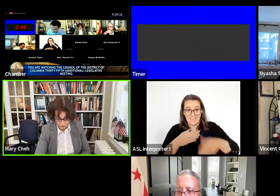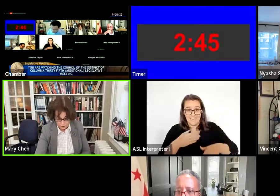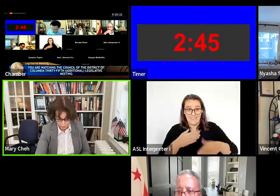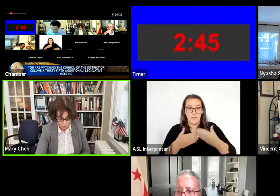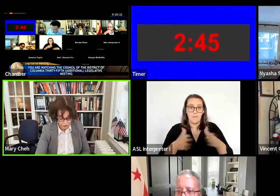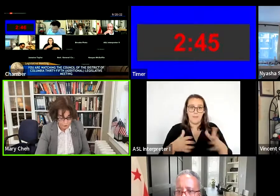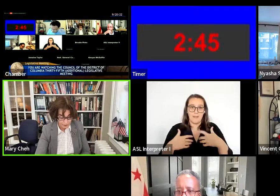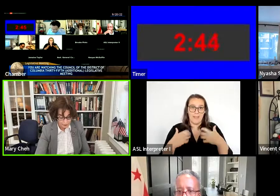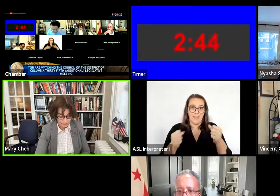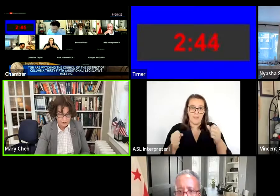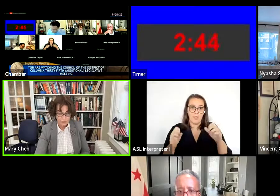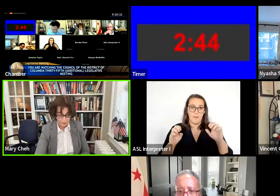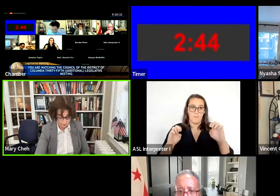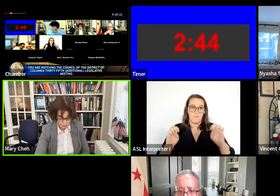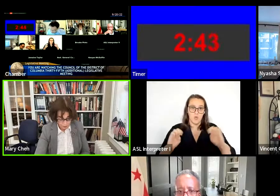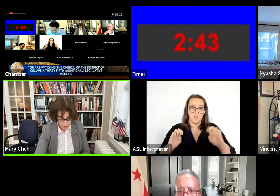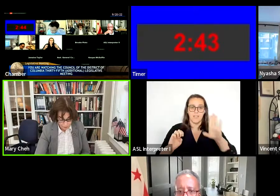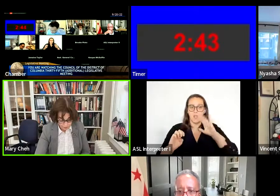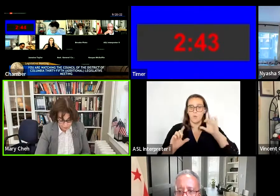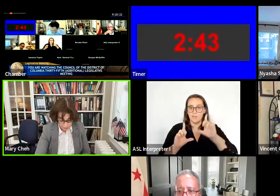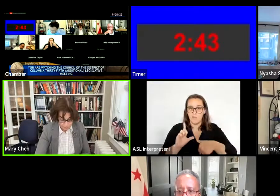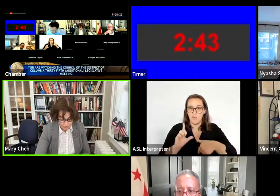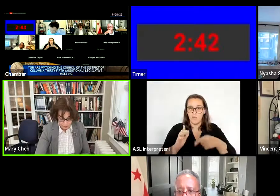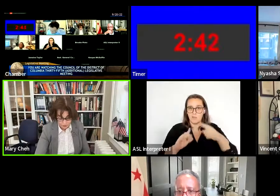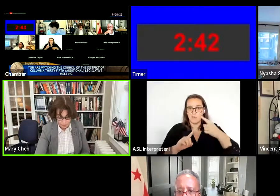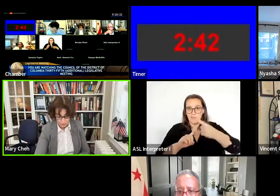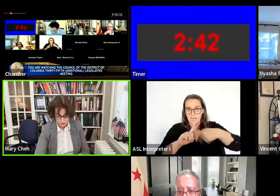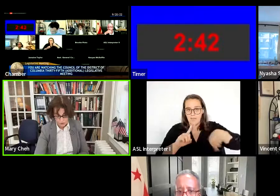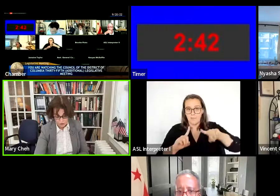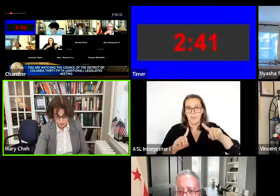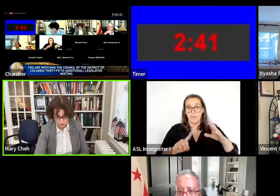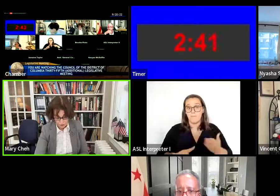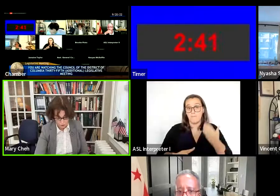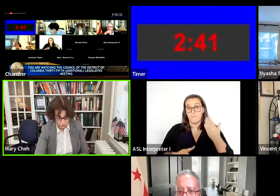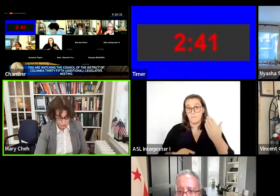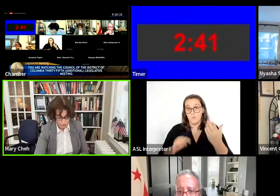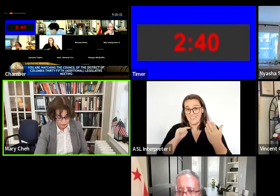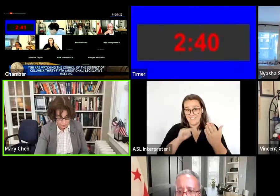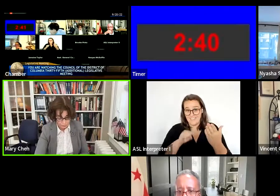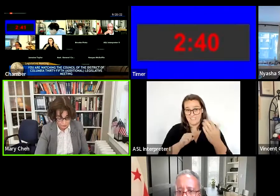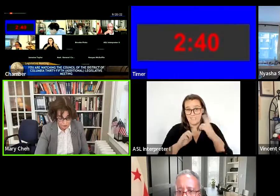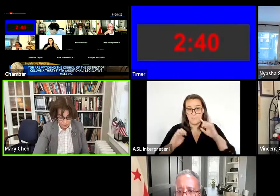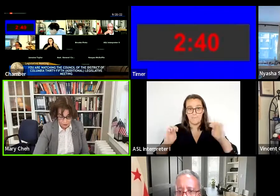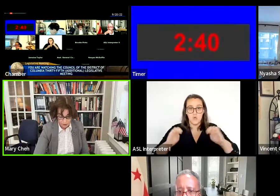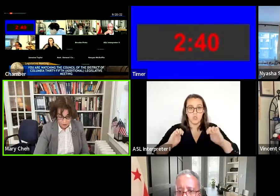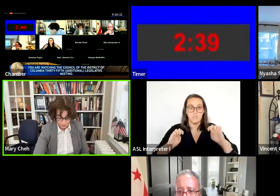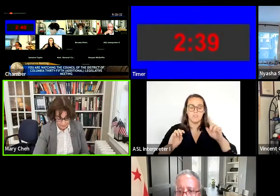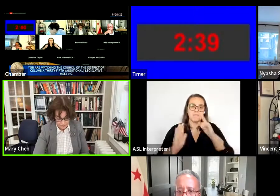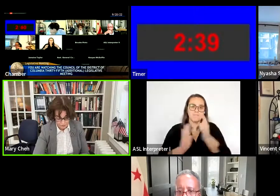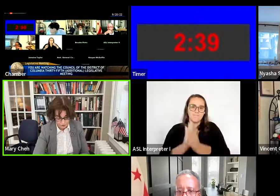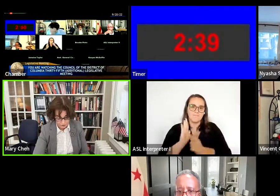That legislation will expire next month. Thus, I'm moving this emergency legislation to ensure that